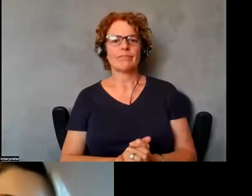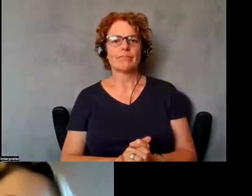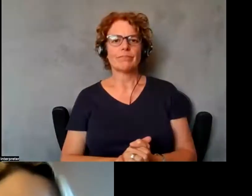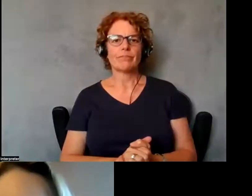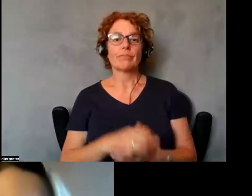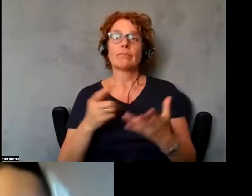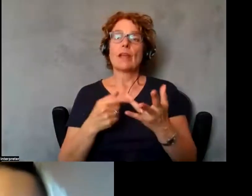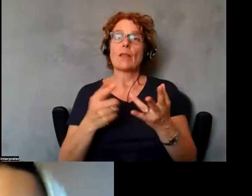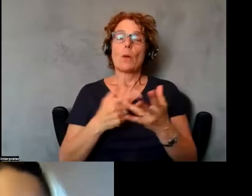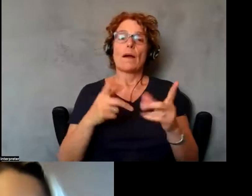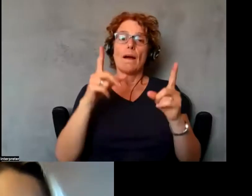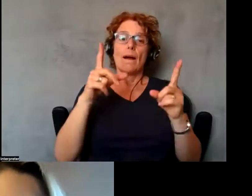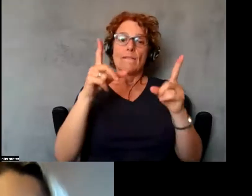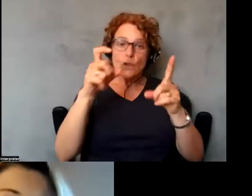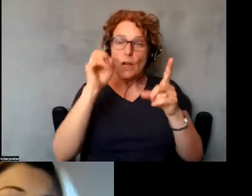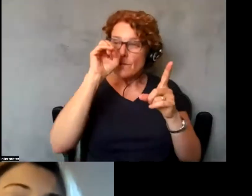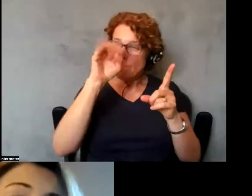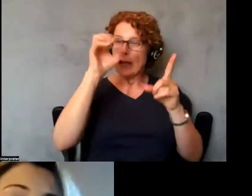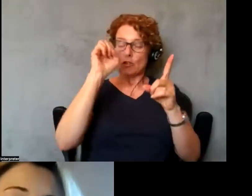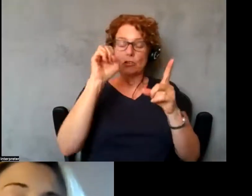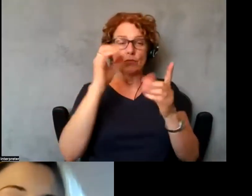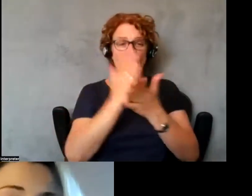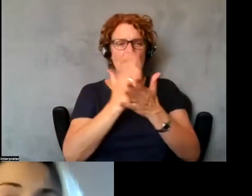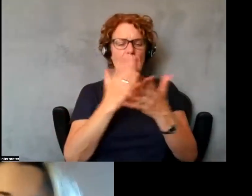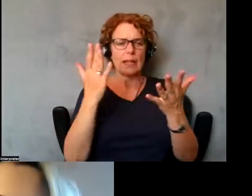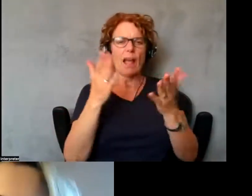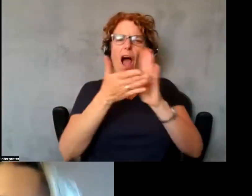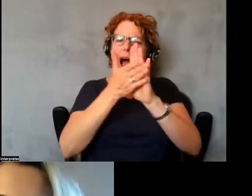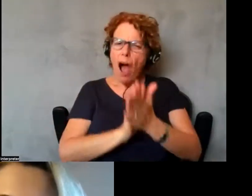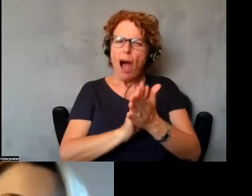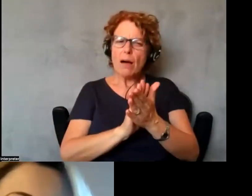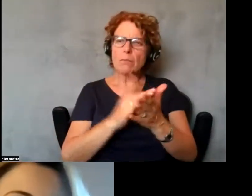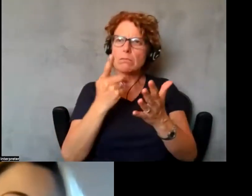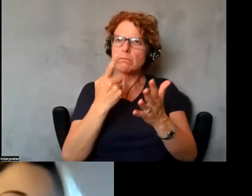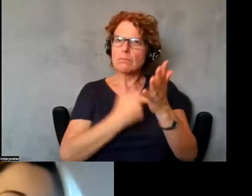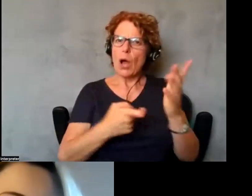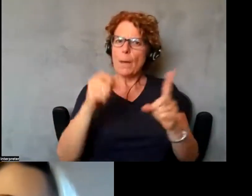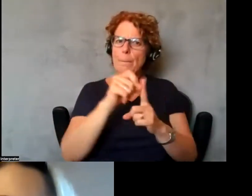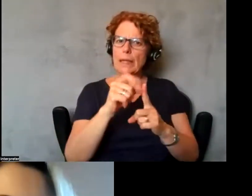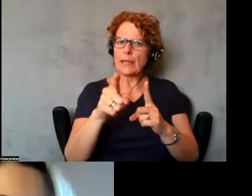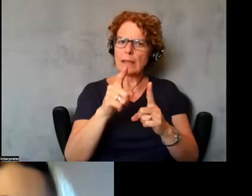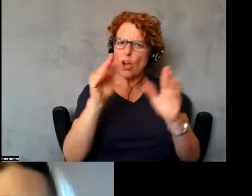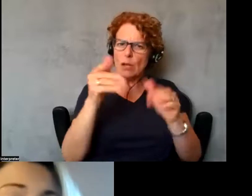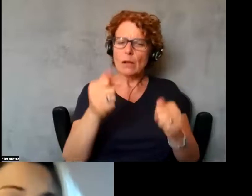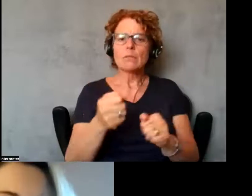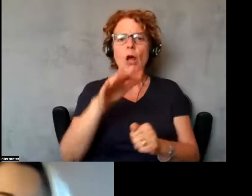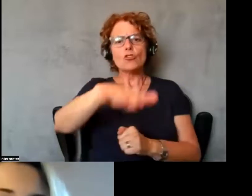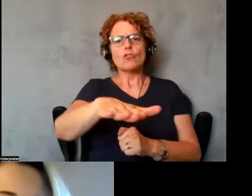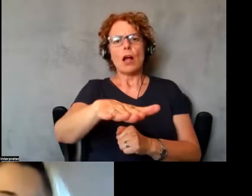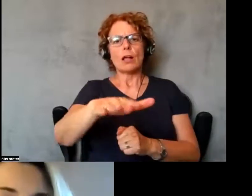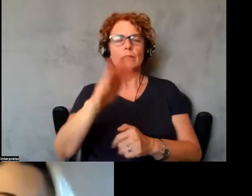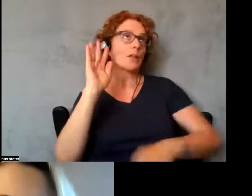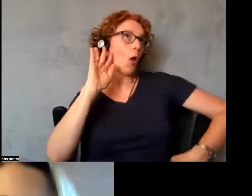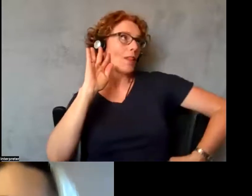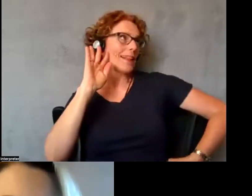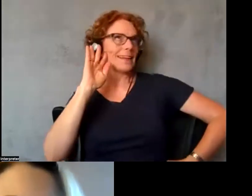photography flashlights are harmful for someone who has RP as a result of Usher syndrome. This particular family has a child who does some modelling, and the